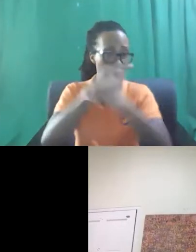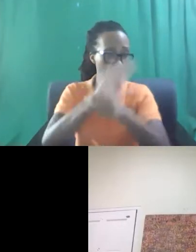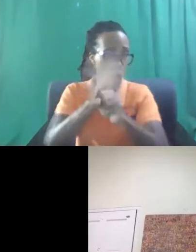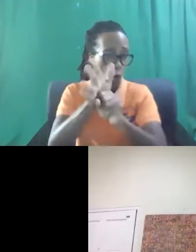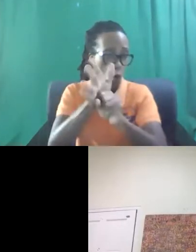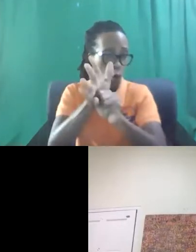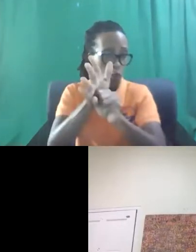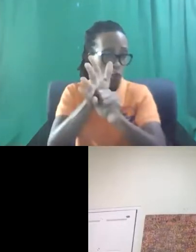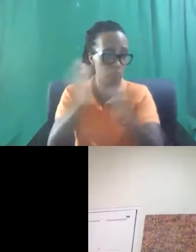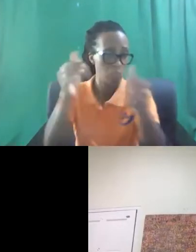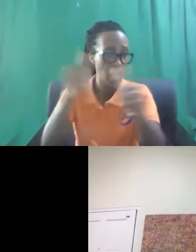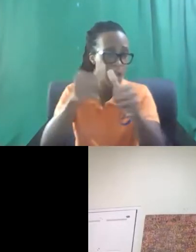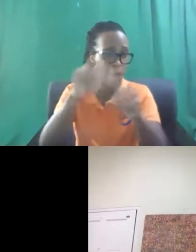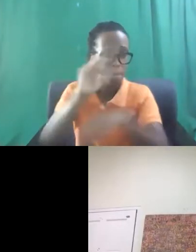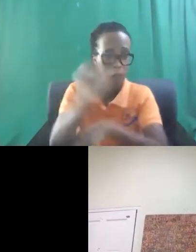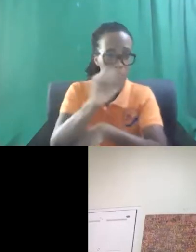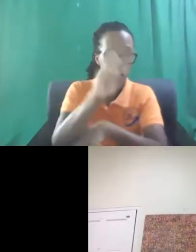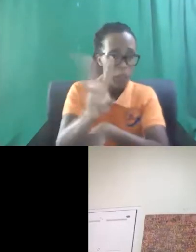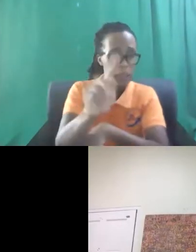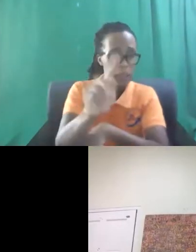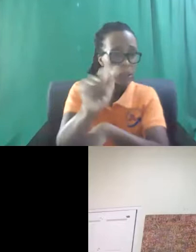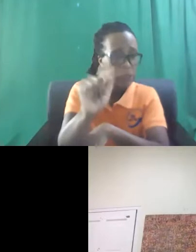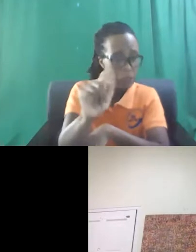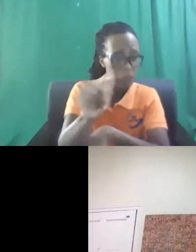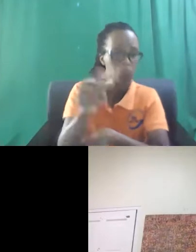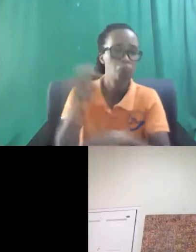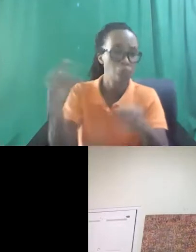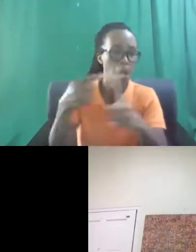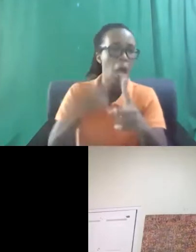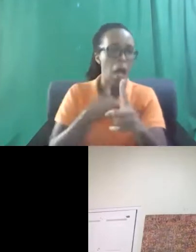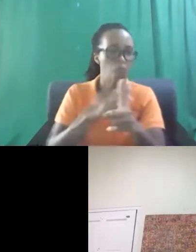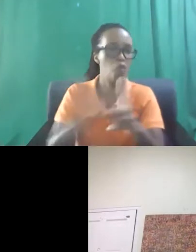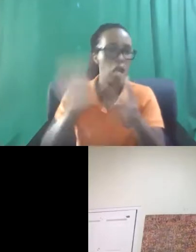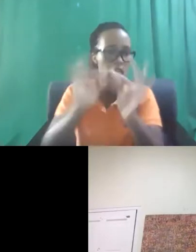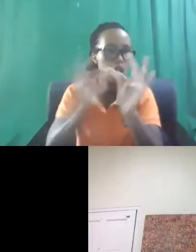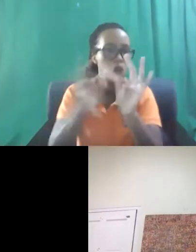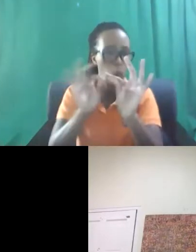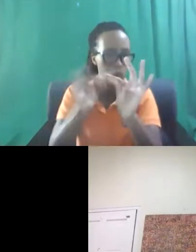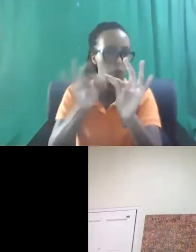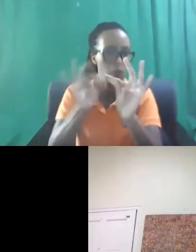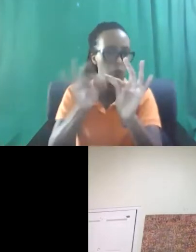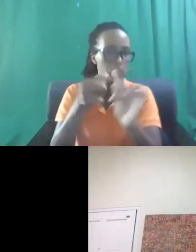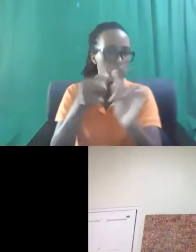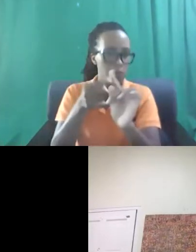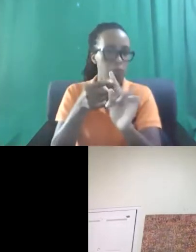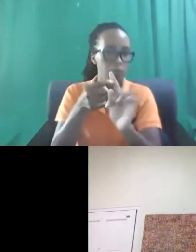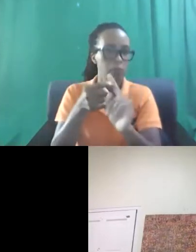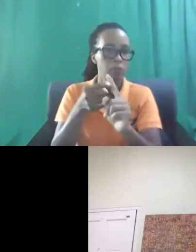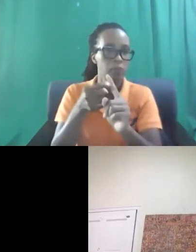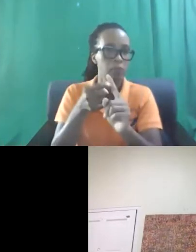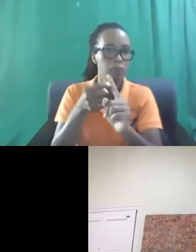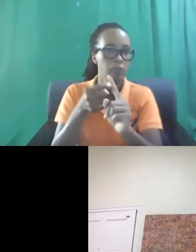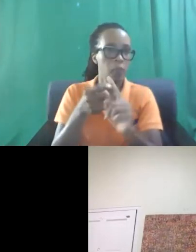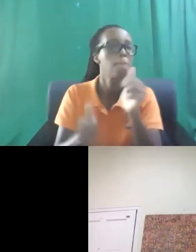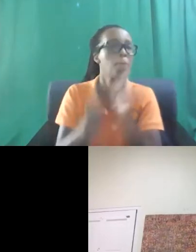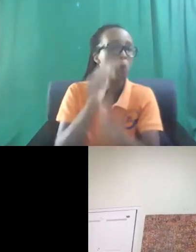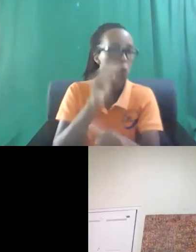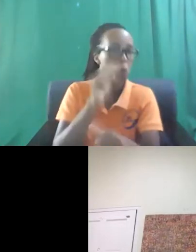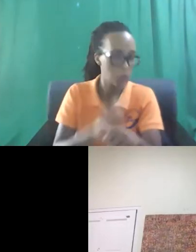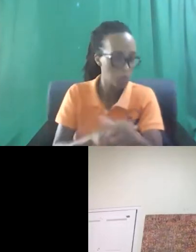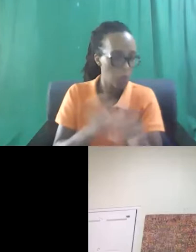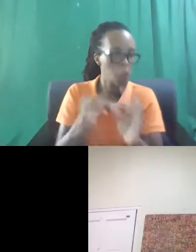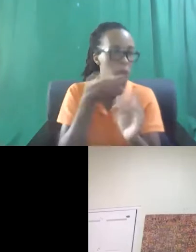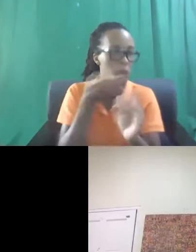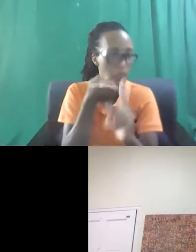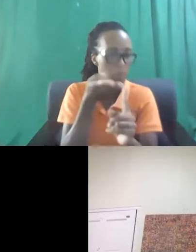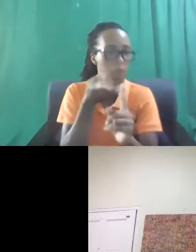and Tobago, Yeah, the official. when you have, yeah, the official communications, more and more now do have